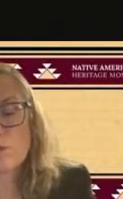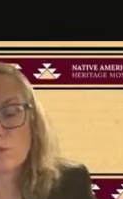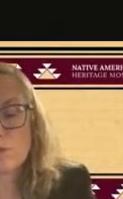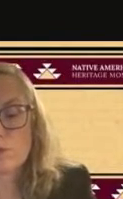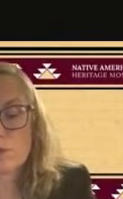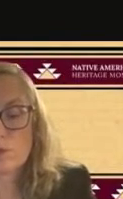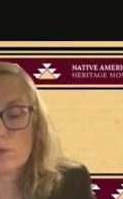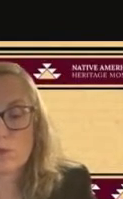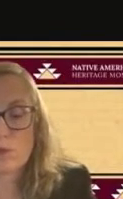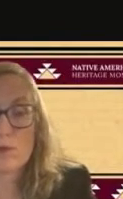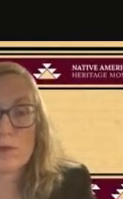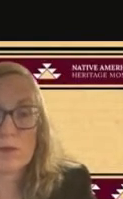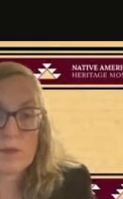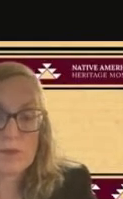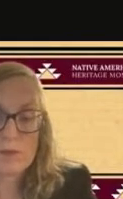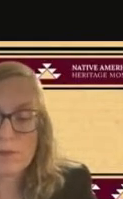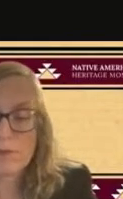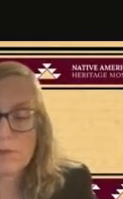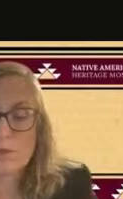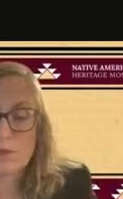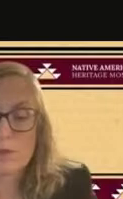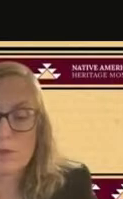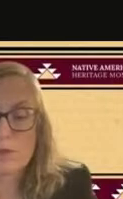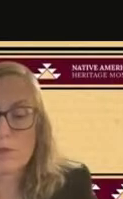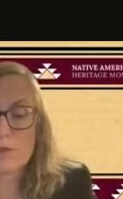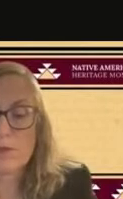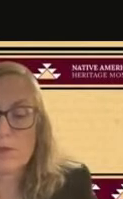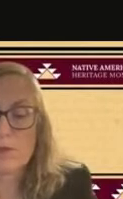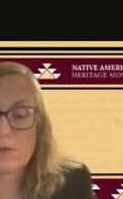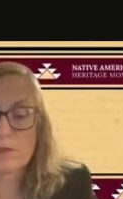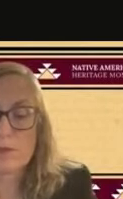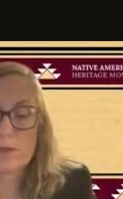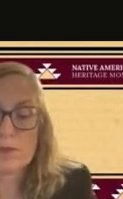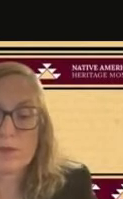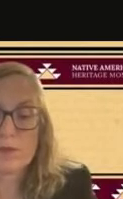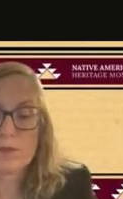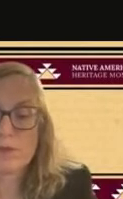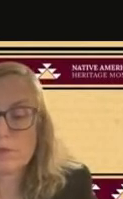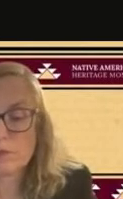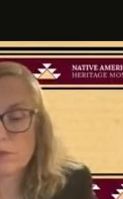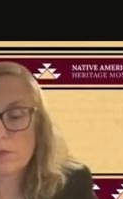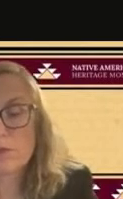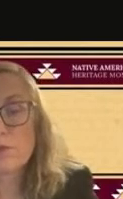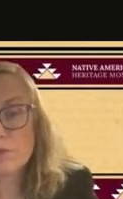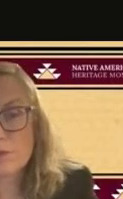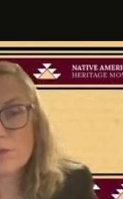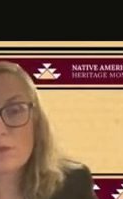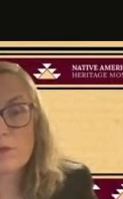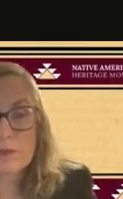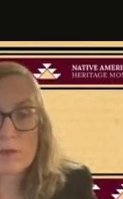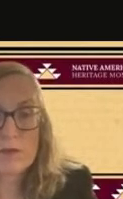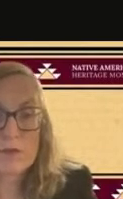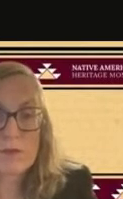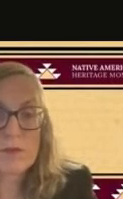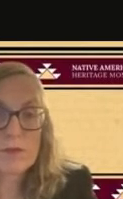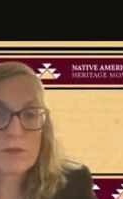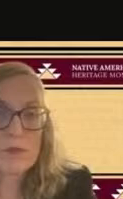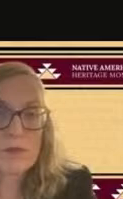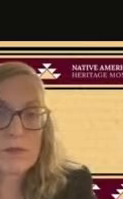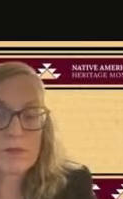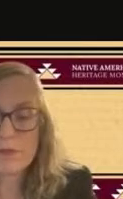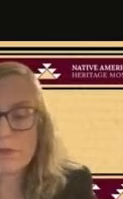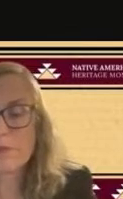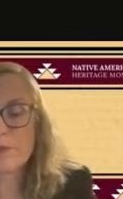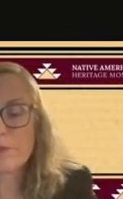toward greater academic achievement. 4 chose steadfast guardian of safe, welcoming,